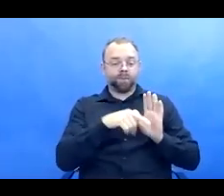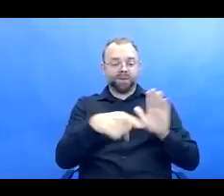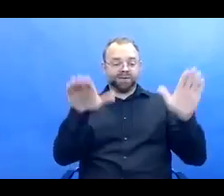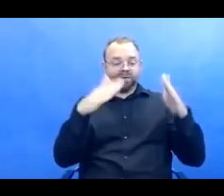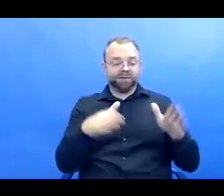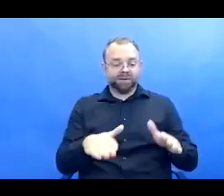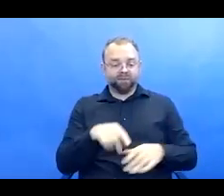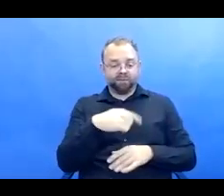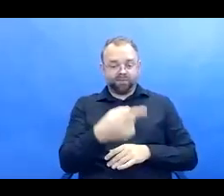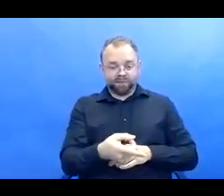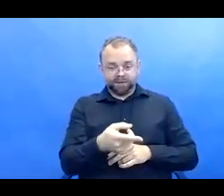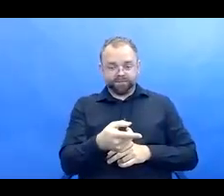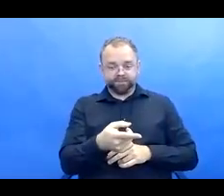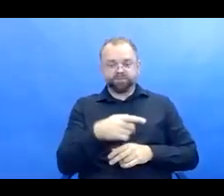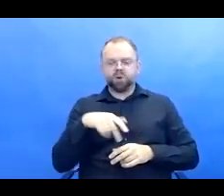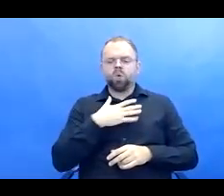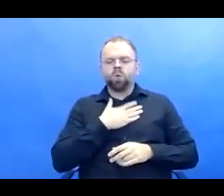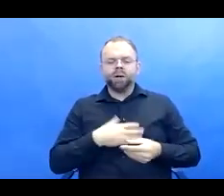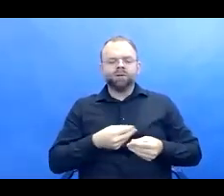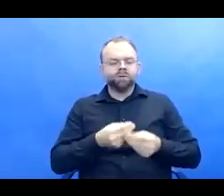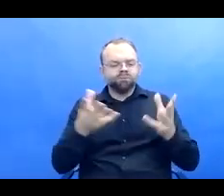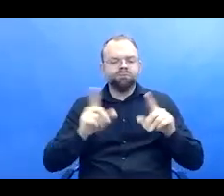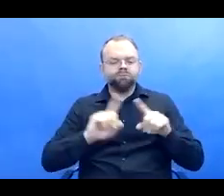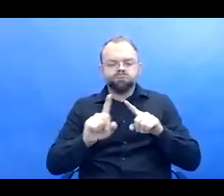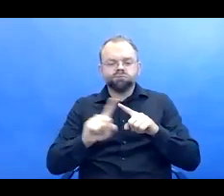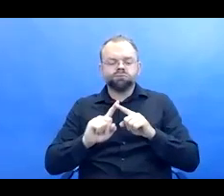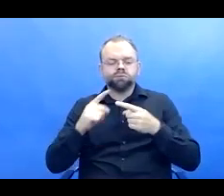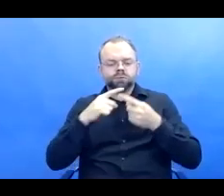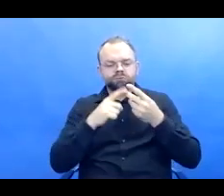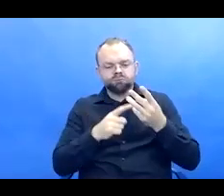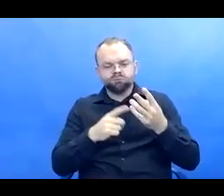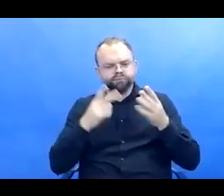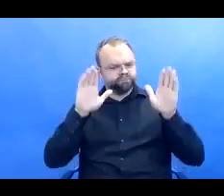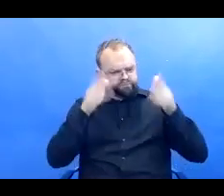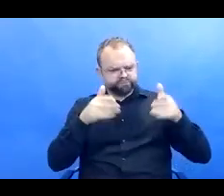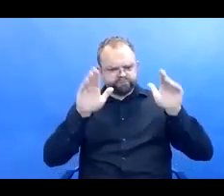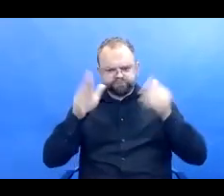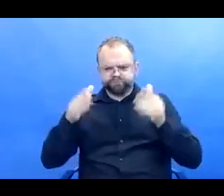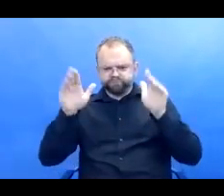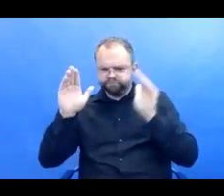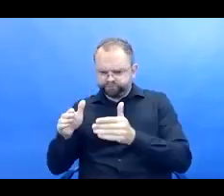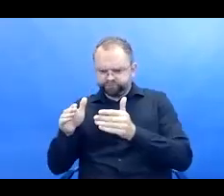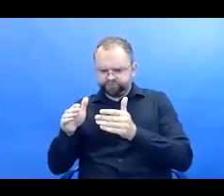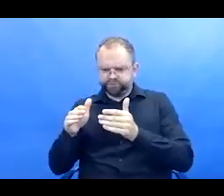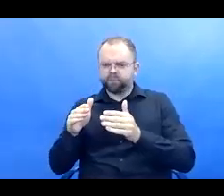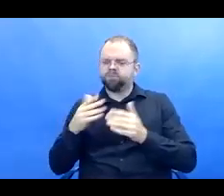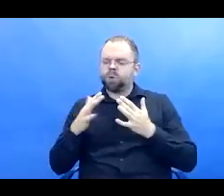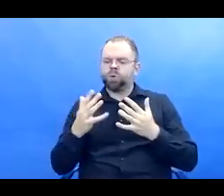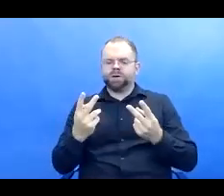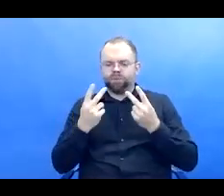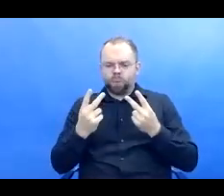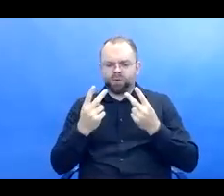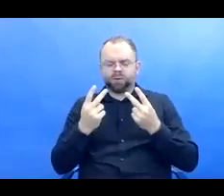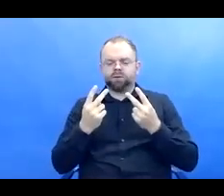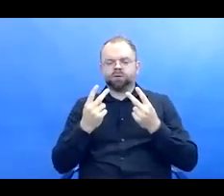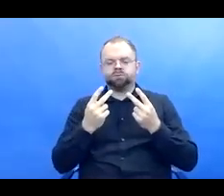believe is important to make overall and in detail. So before COVID-19, persons